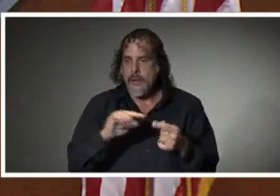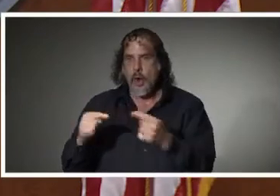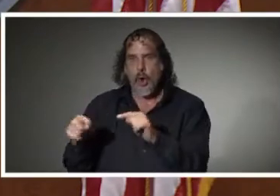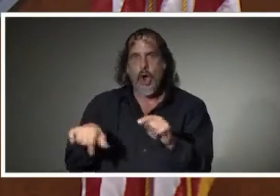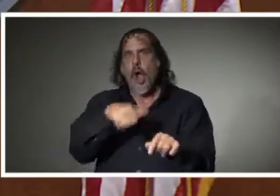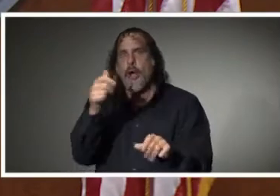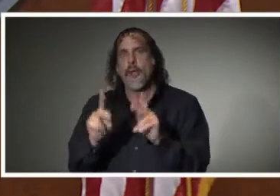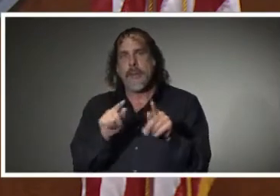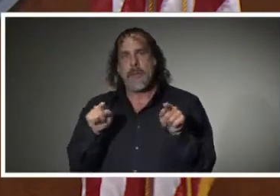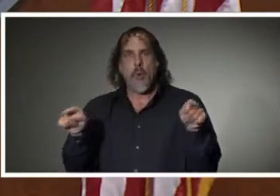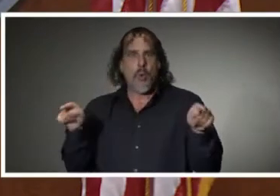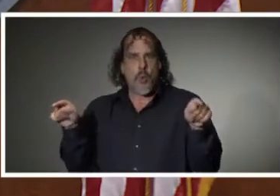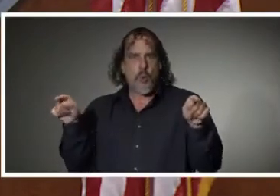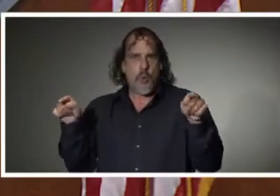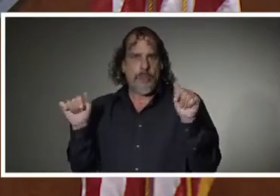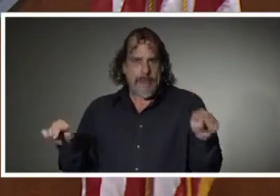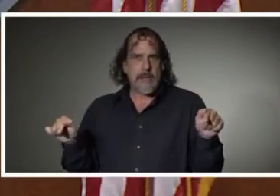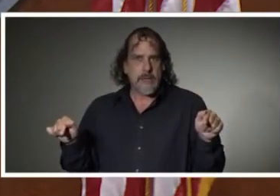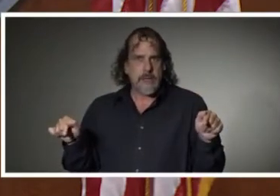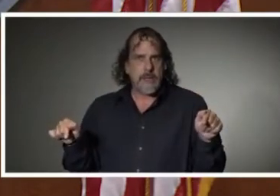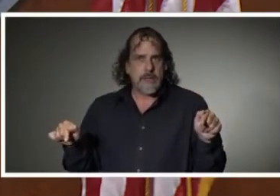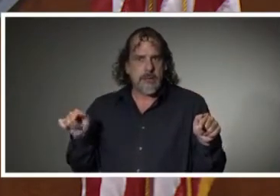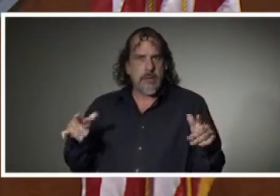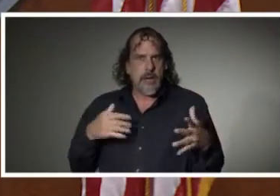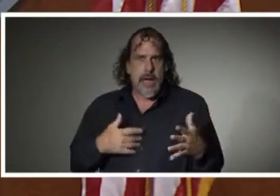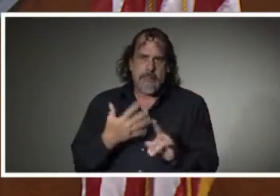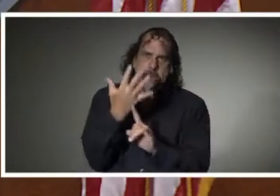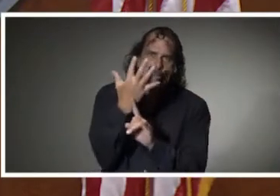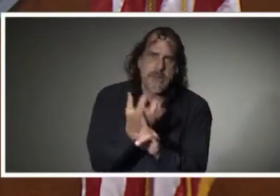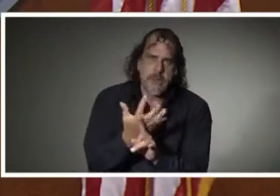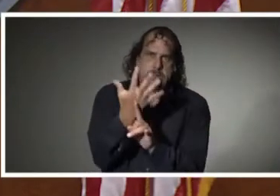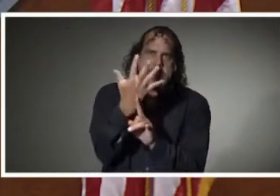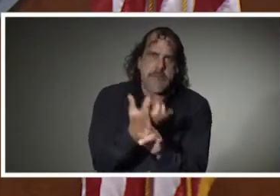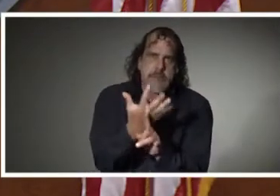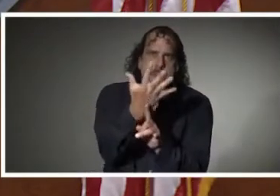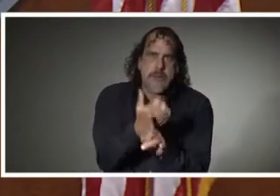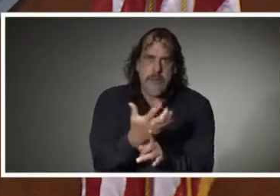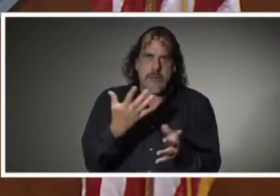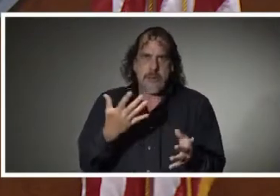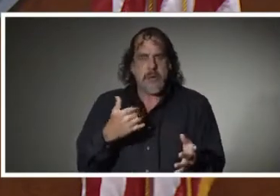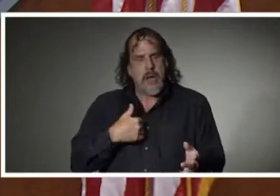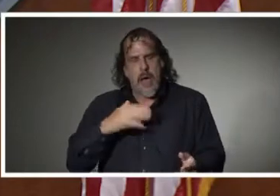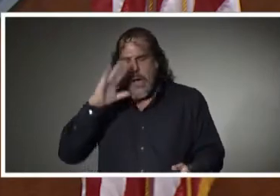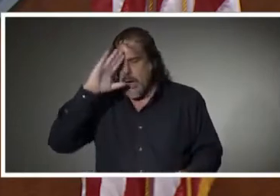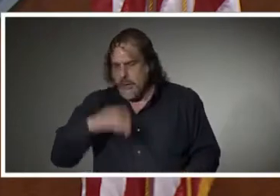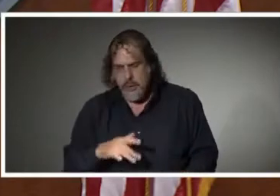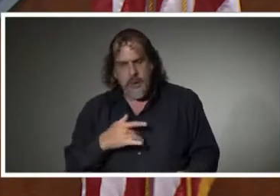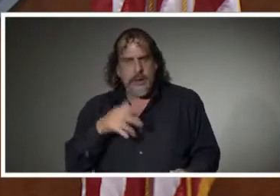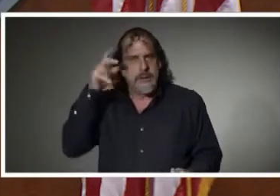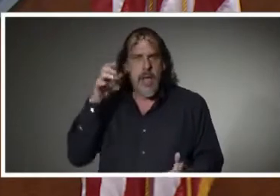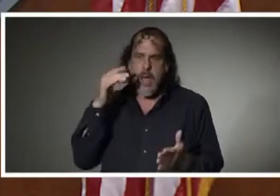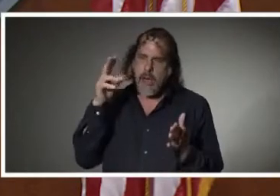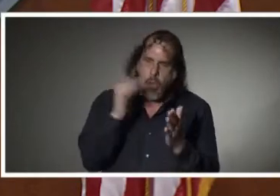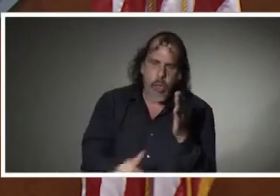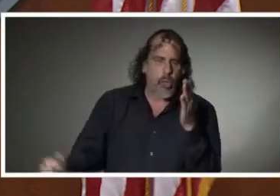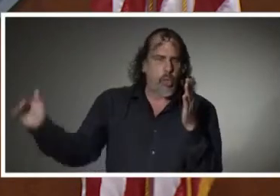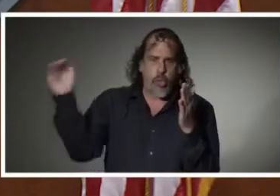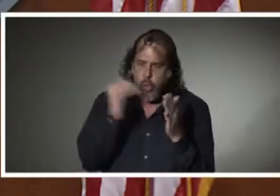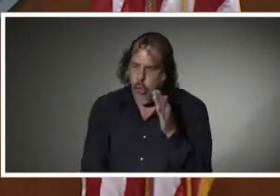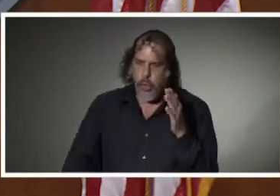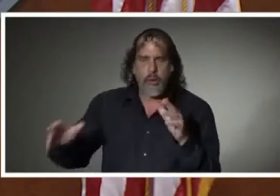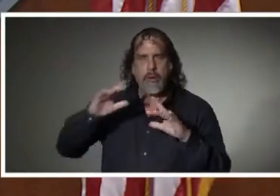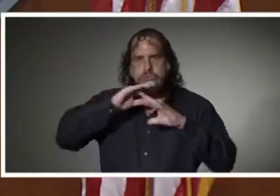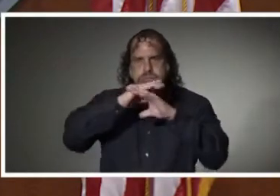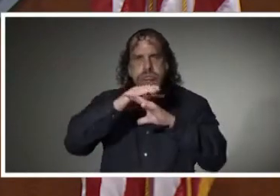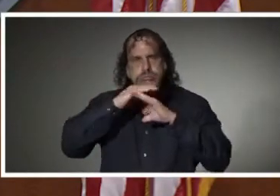people. What we're pleading for today, and I know I sound like a broken record, but it's what we've been